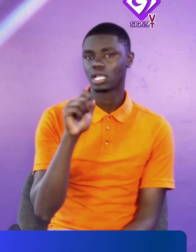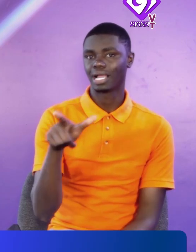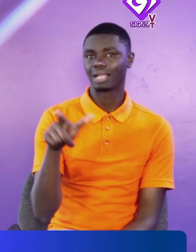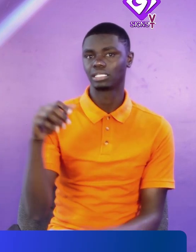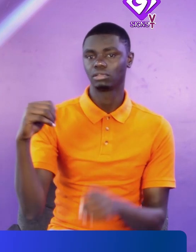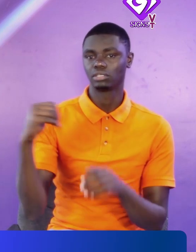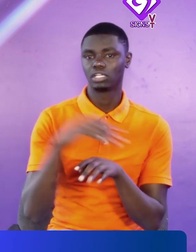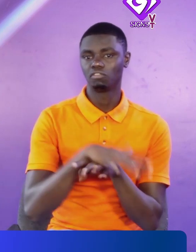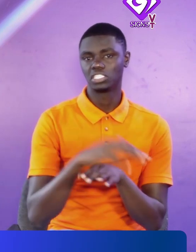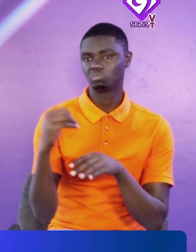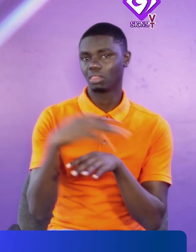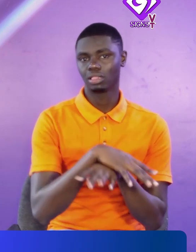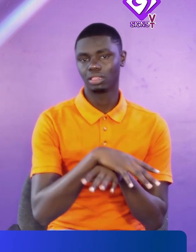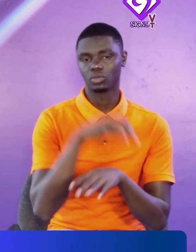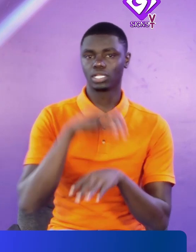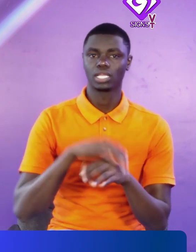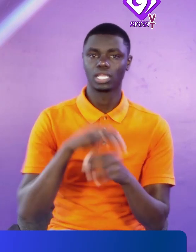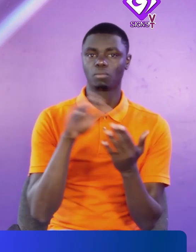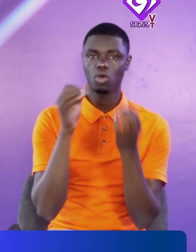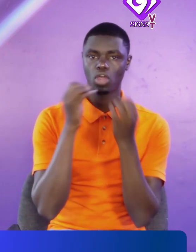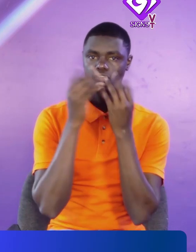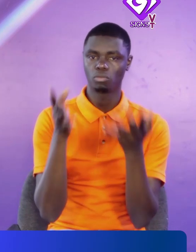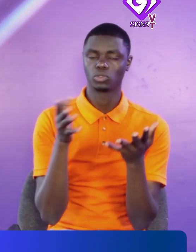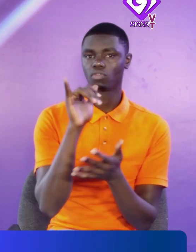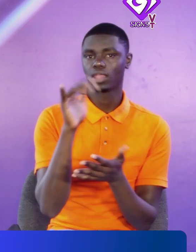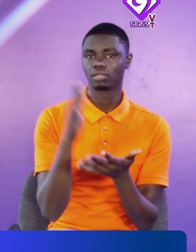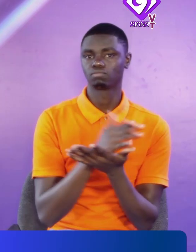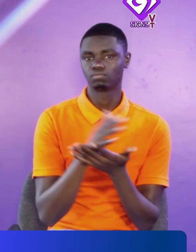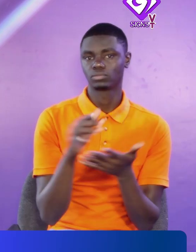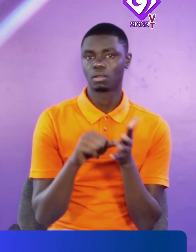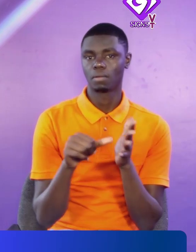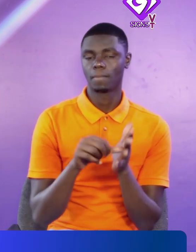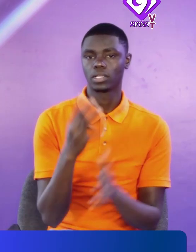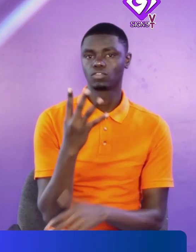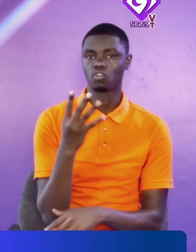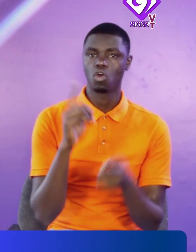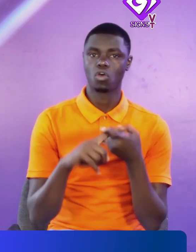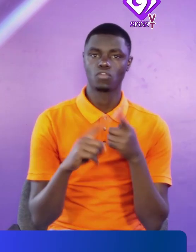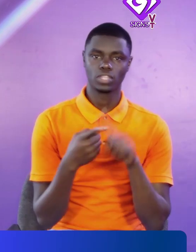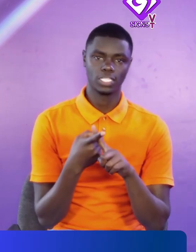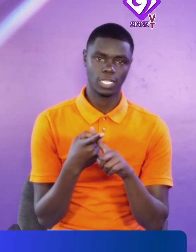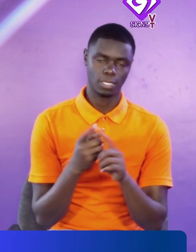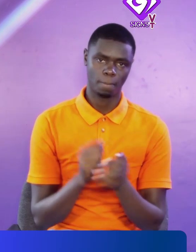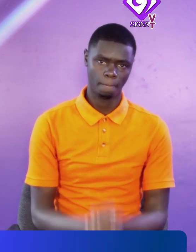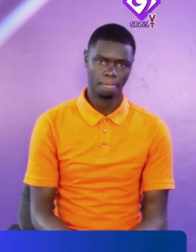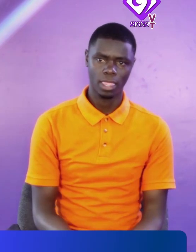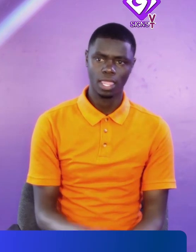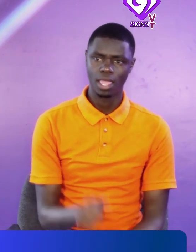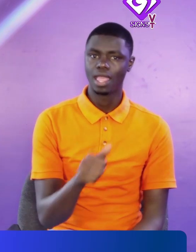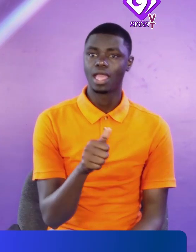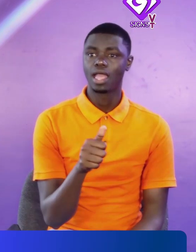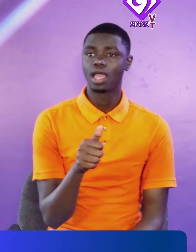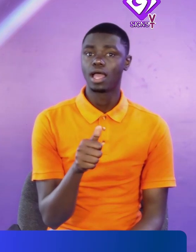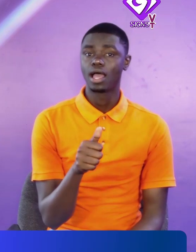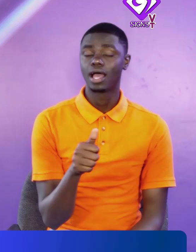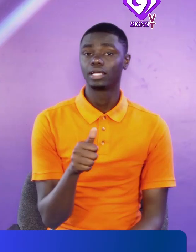can go ahead and get more information on that particular segment on page 4 of the Standard. And underneath, you can see a timeline on